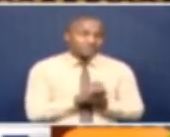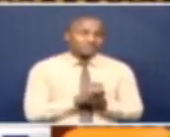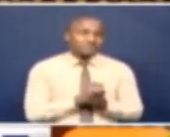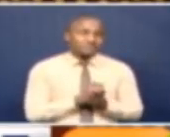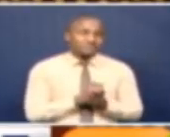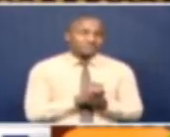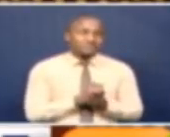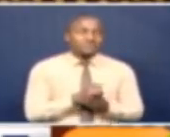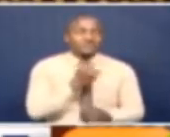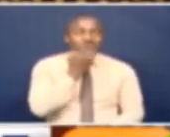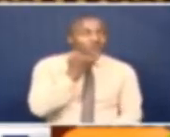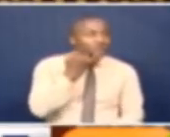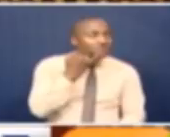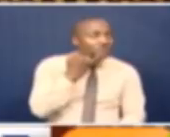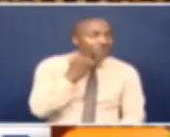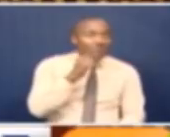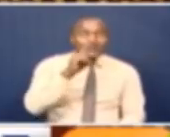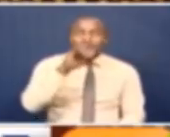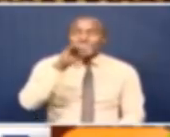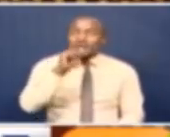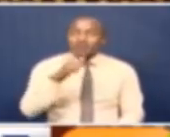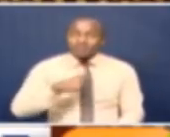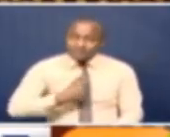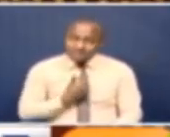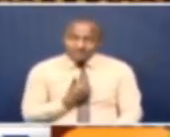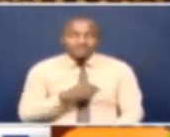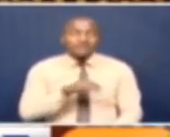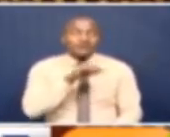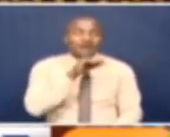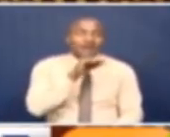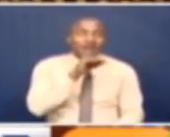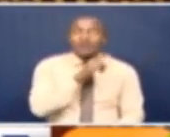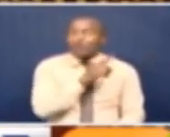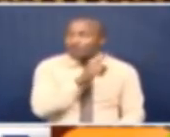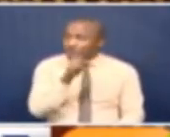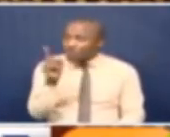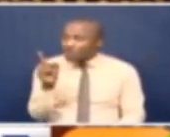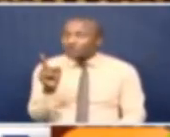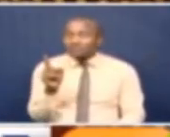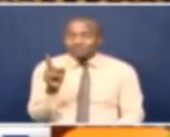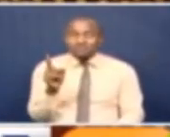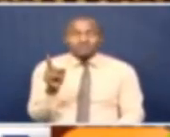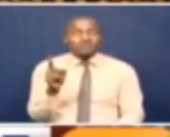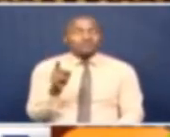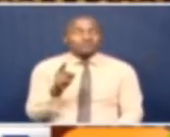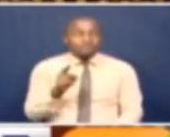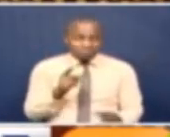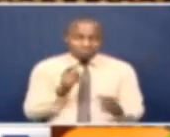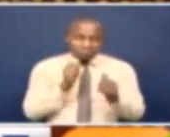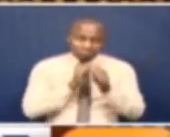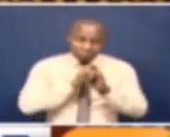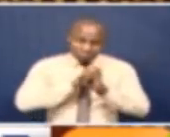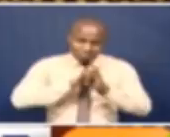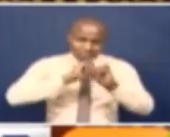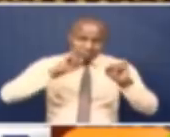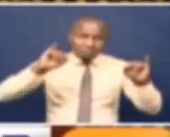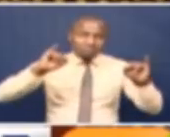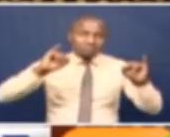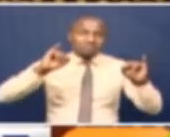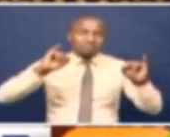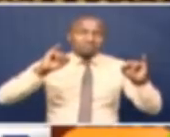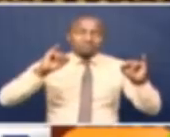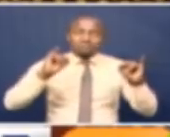Joho, King AI, myself, Raila, everybody is on record as having opposed the disintegration of this